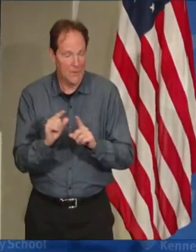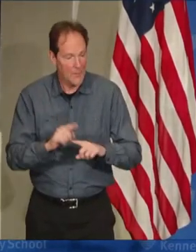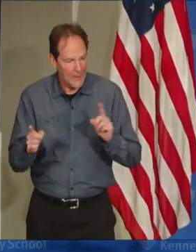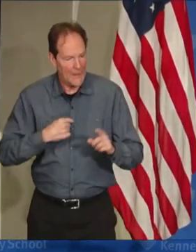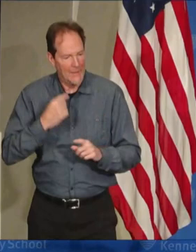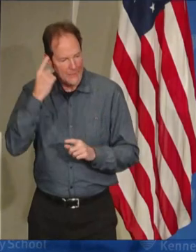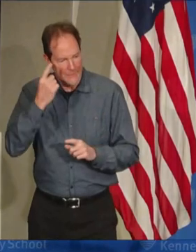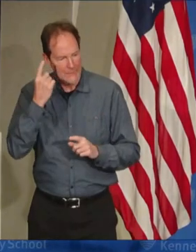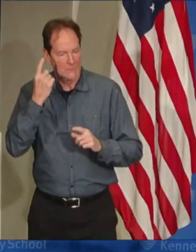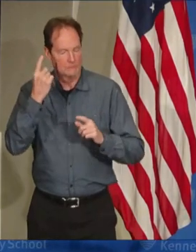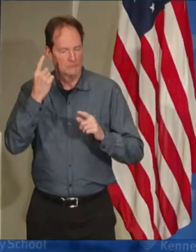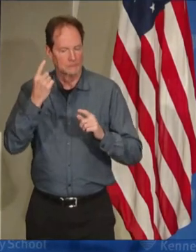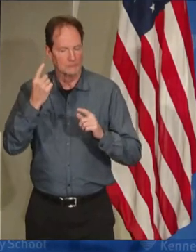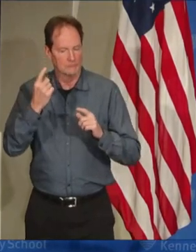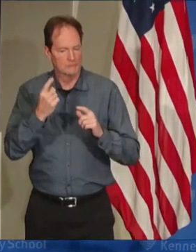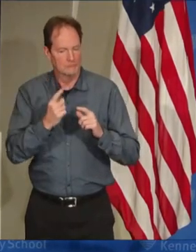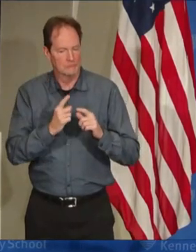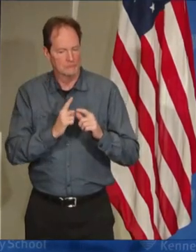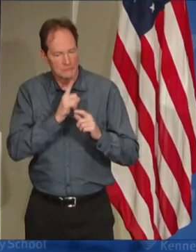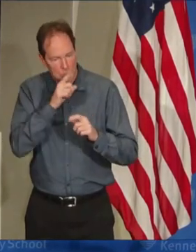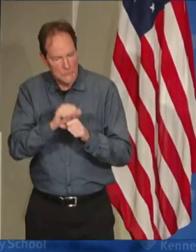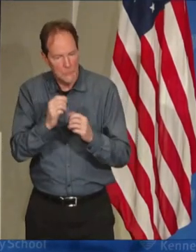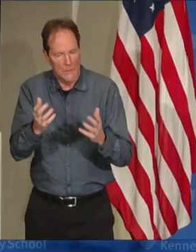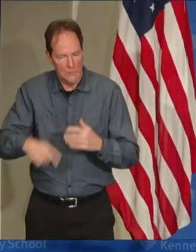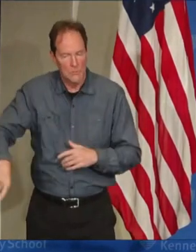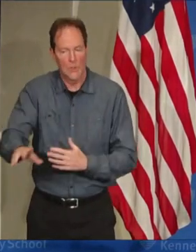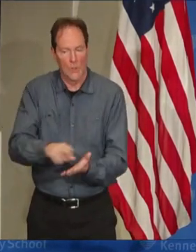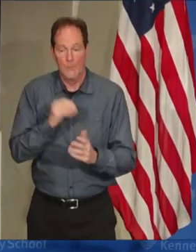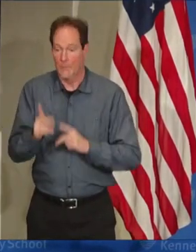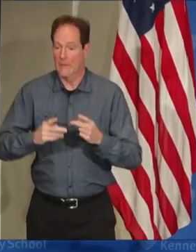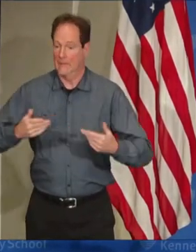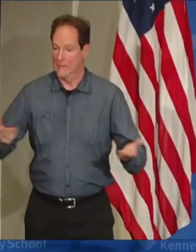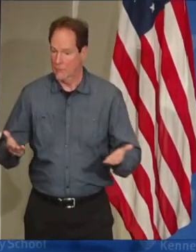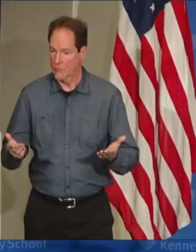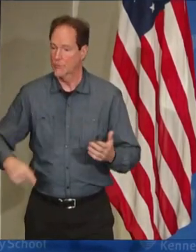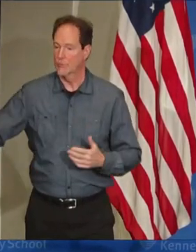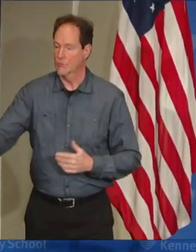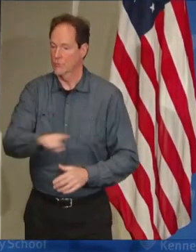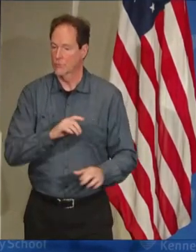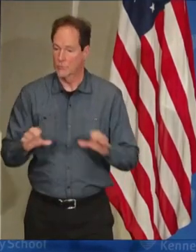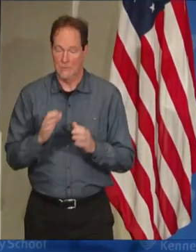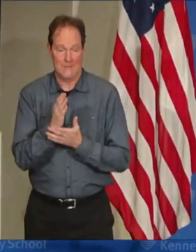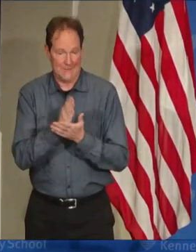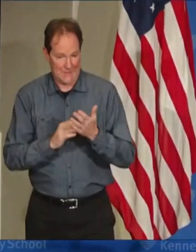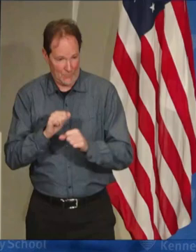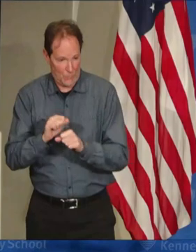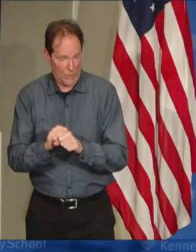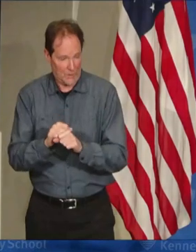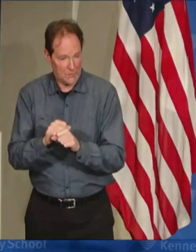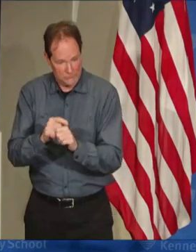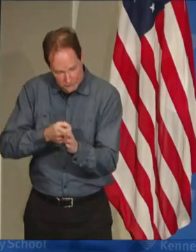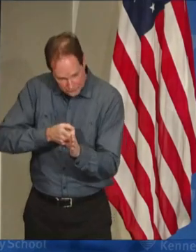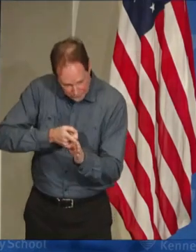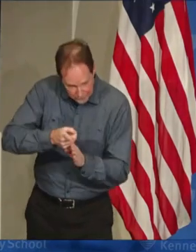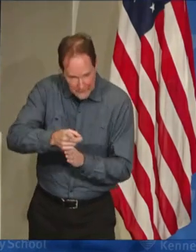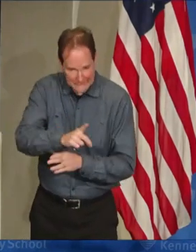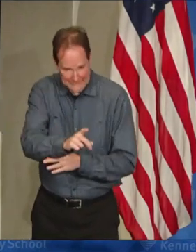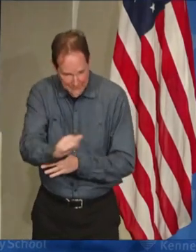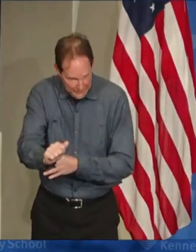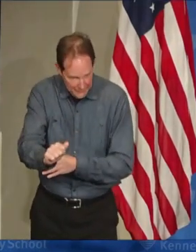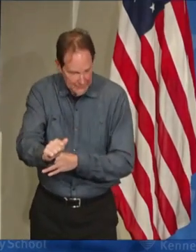to learn that I presume those of you who are here are either doing some work in the area of disability, may have a